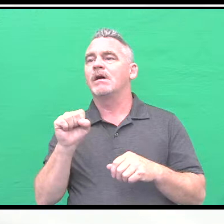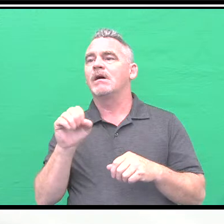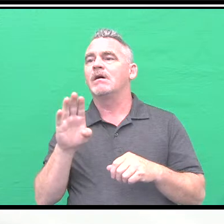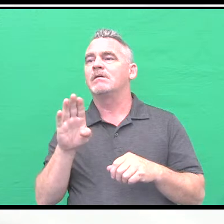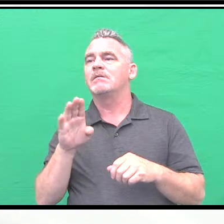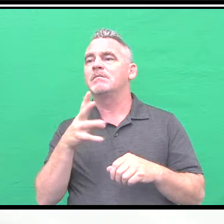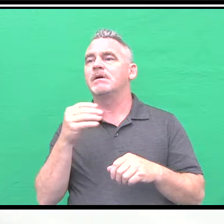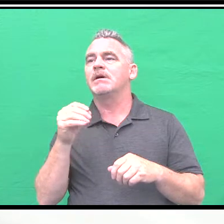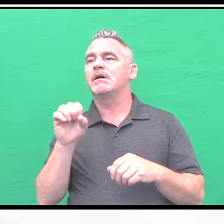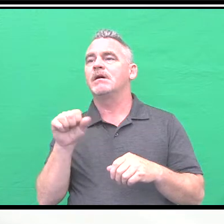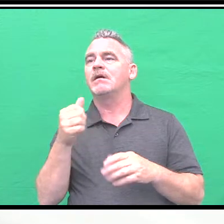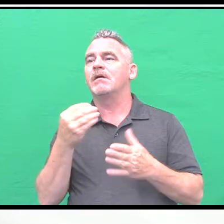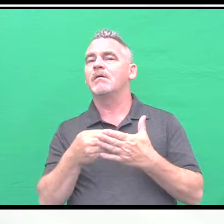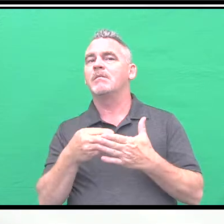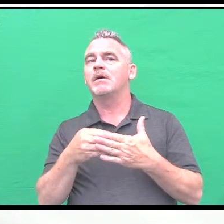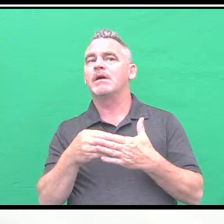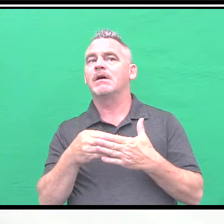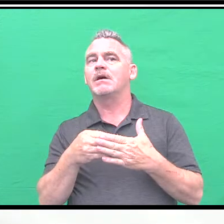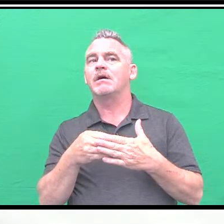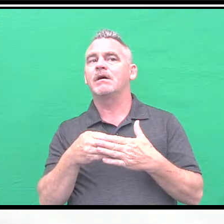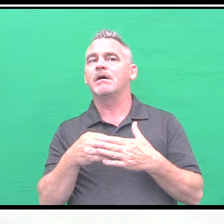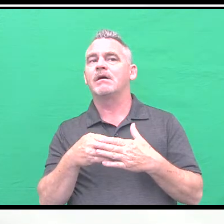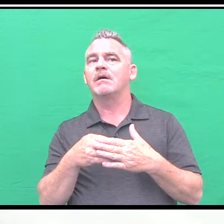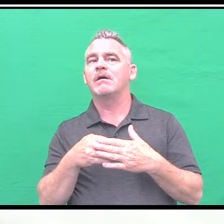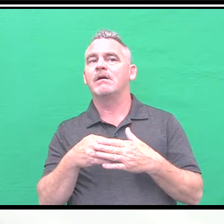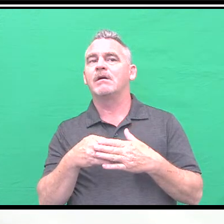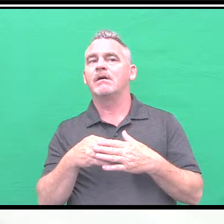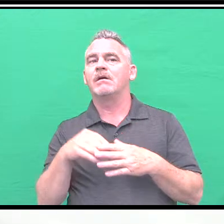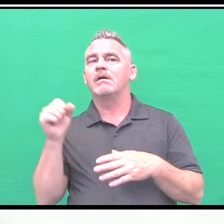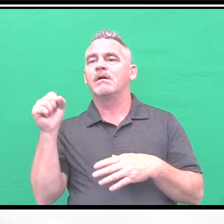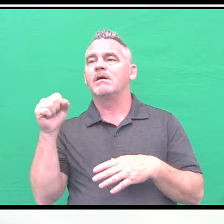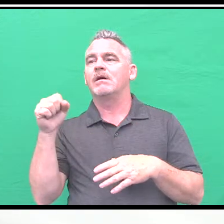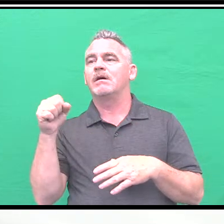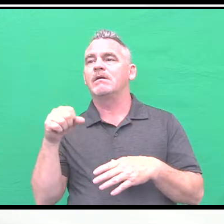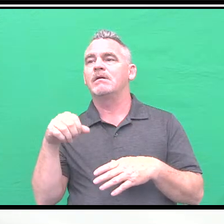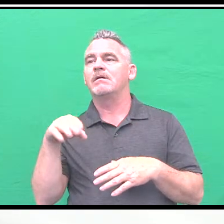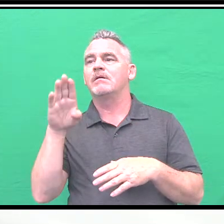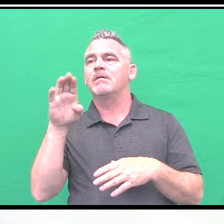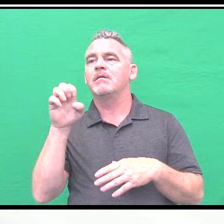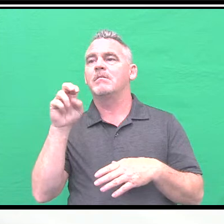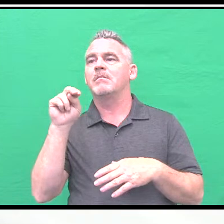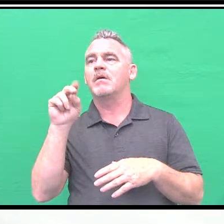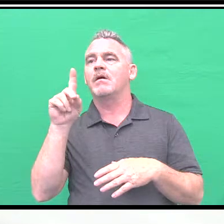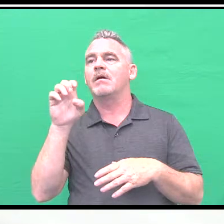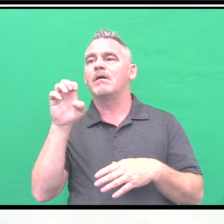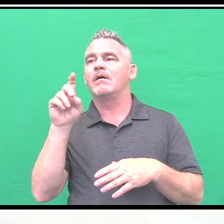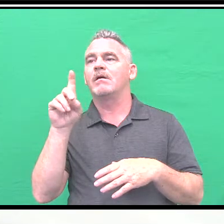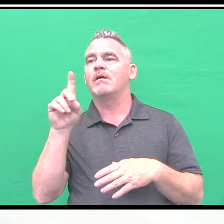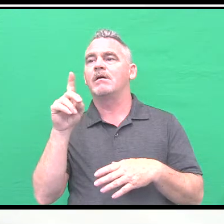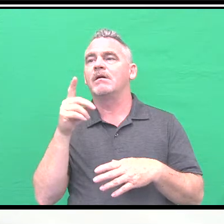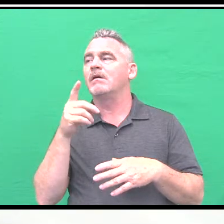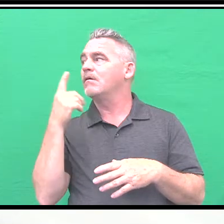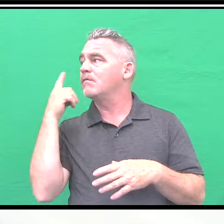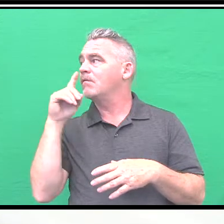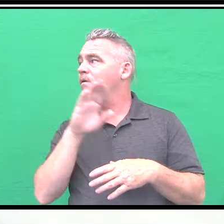funds? That is correct, isn't it? Yes. Yes, the answer is yes. Okay, thank you. No problem.